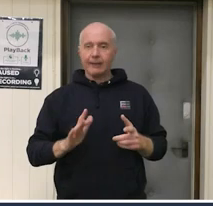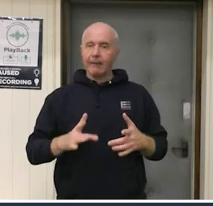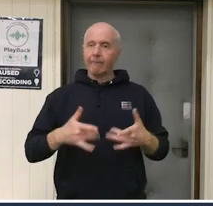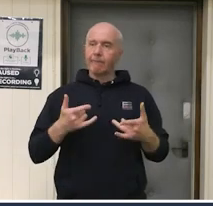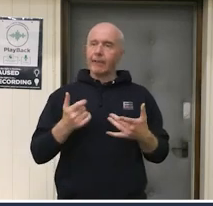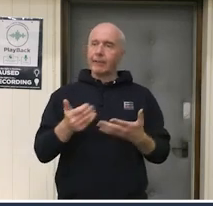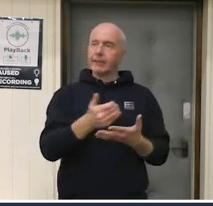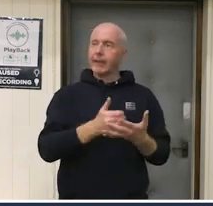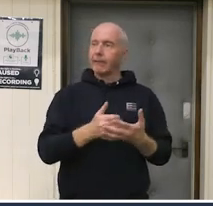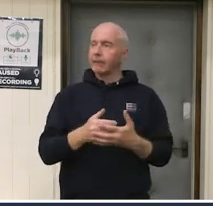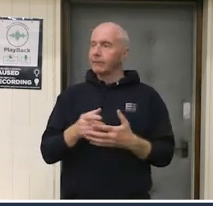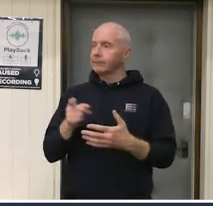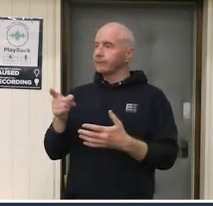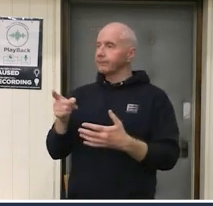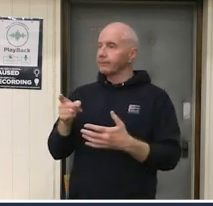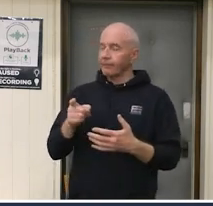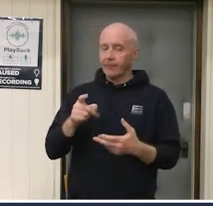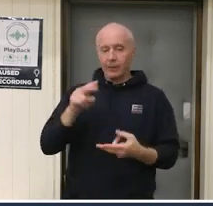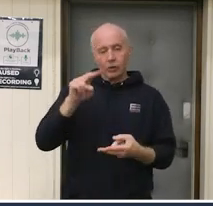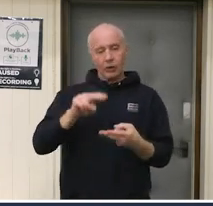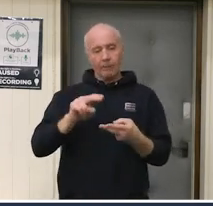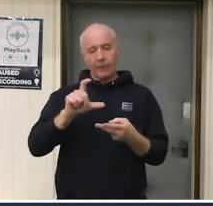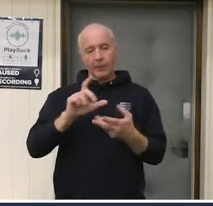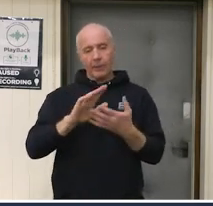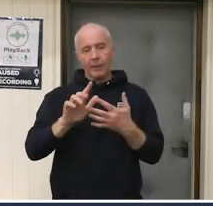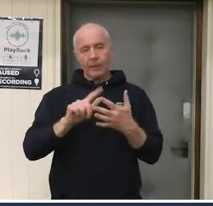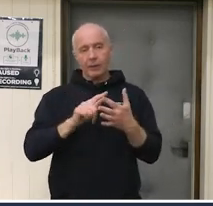cheap with a question mark, because